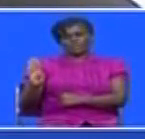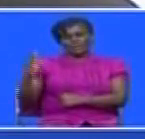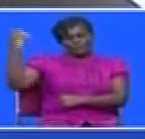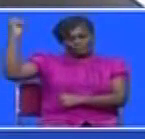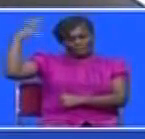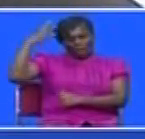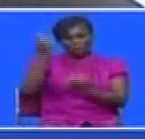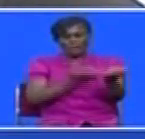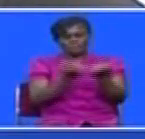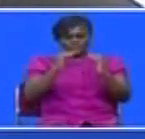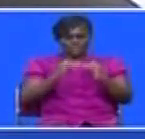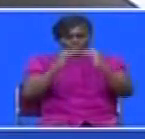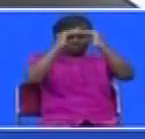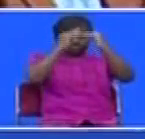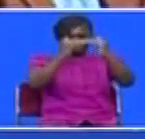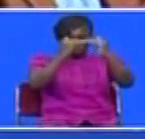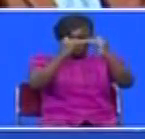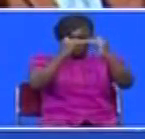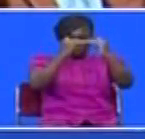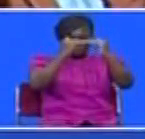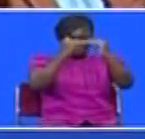Electricity sales moved up